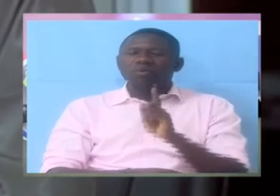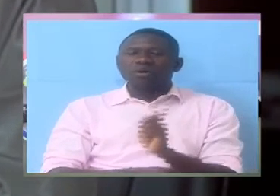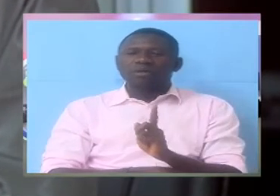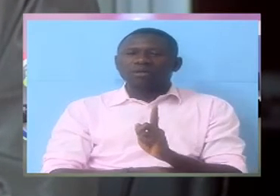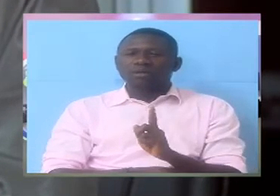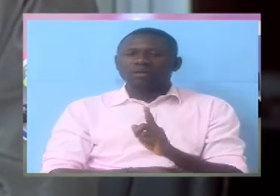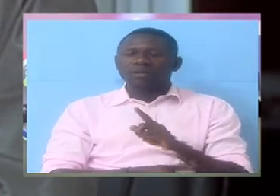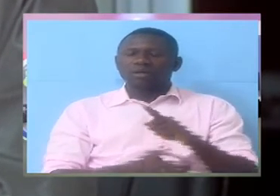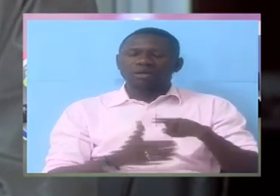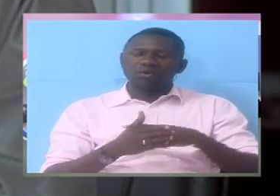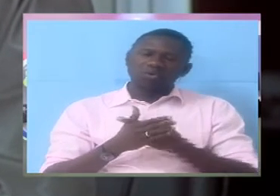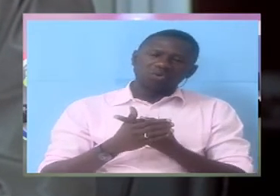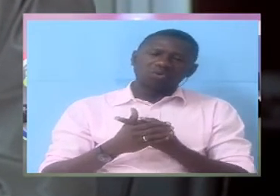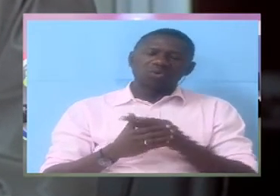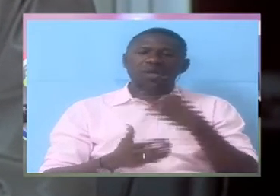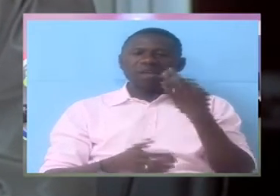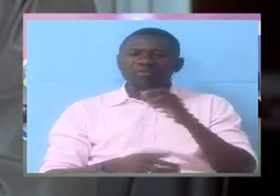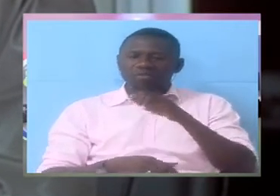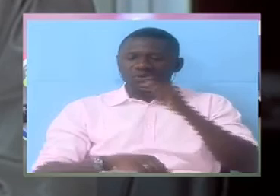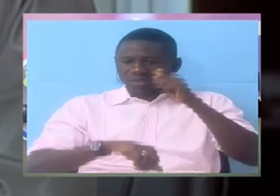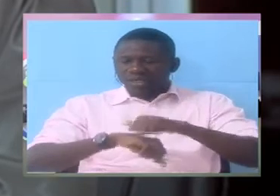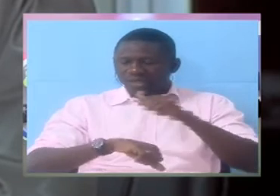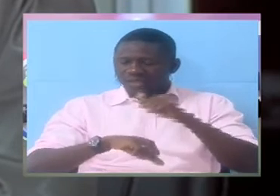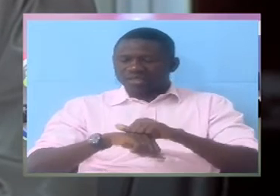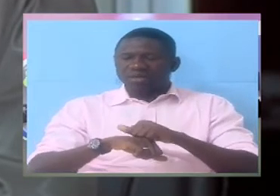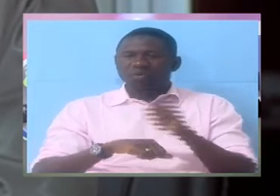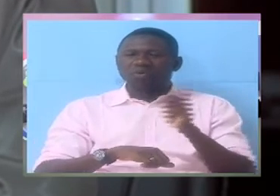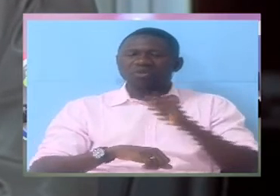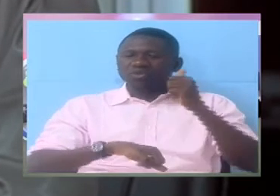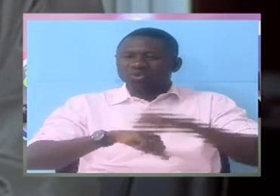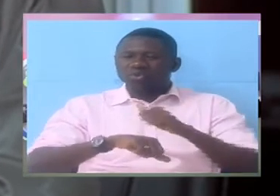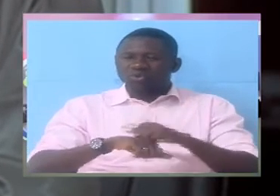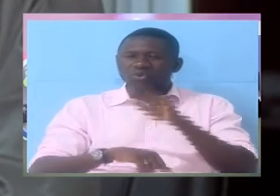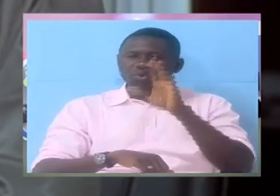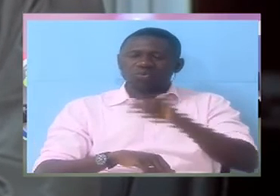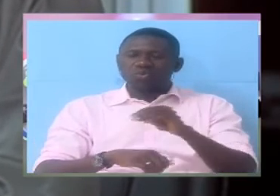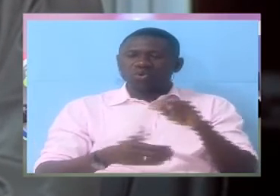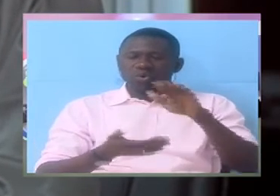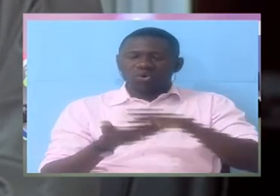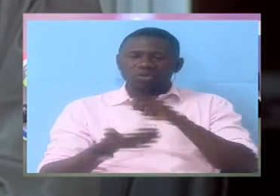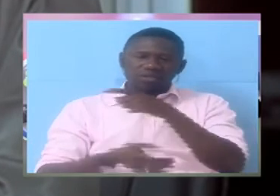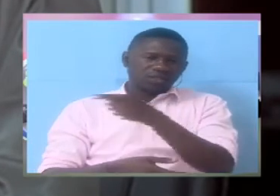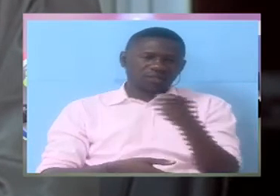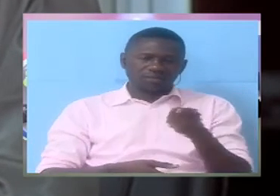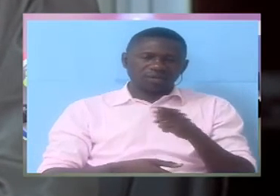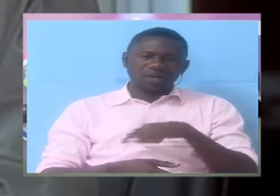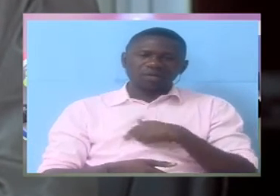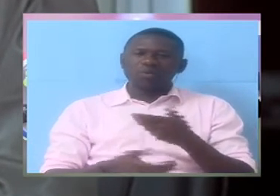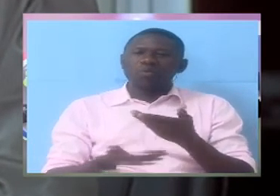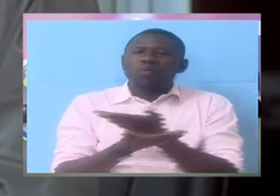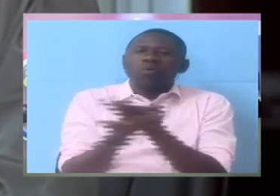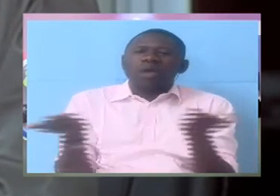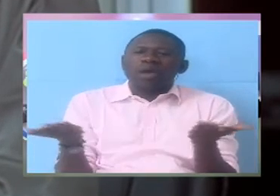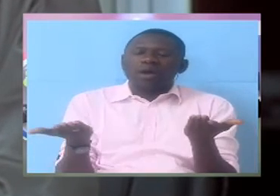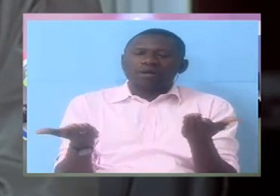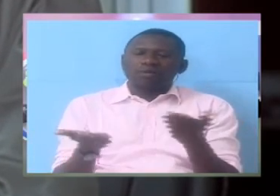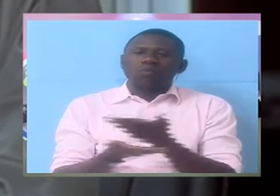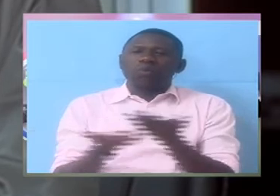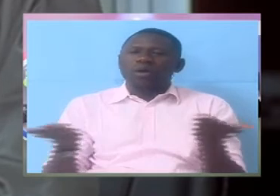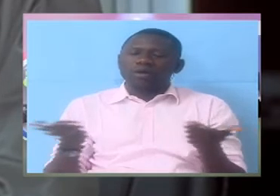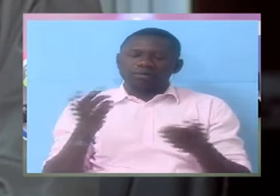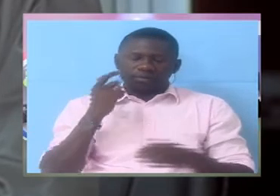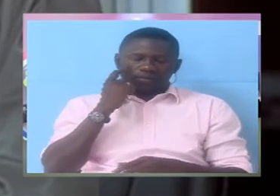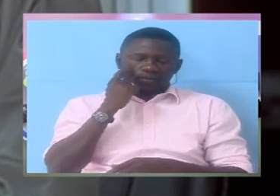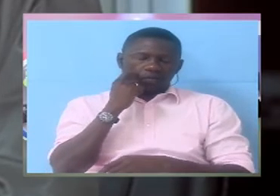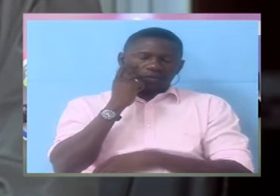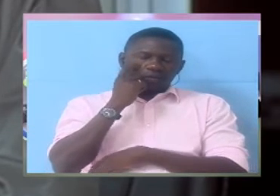foye lipale pale lipale pale munekela le tajere ya sifa jumale kela aning mintolem. Why were they arrested and